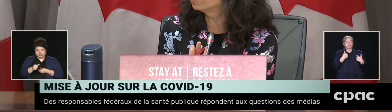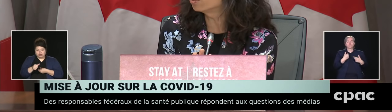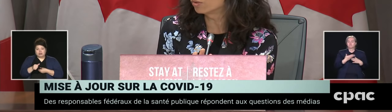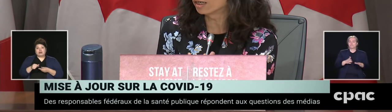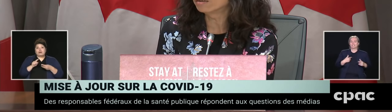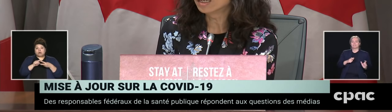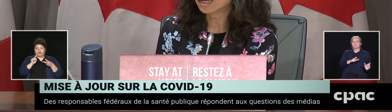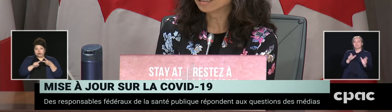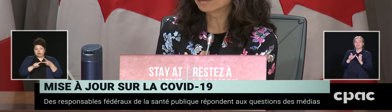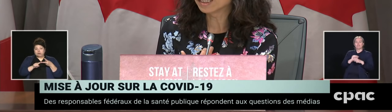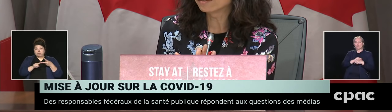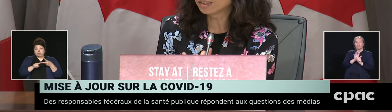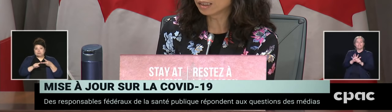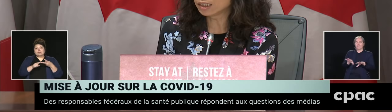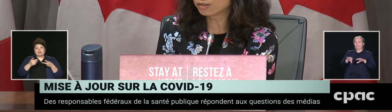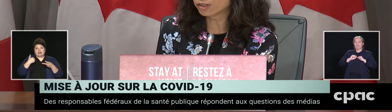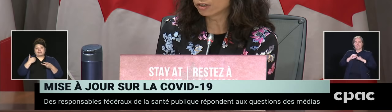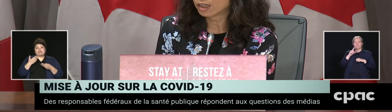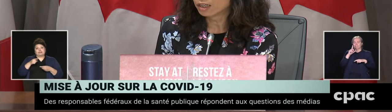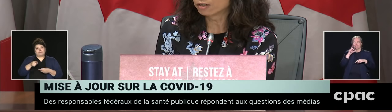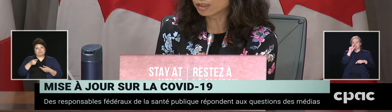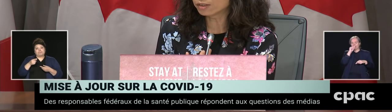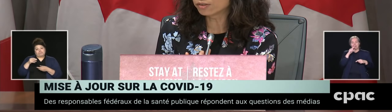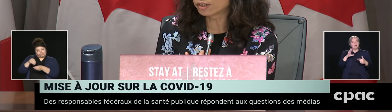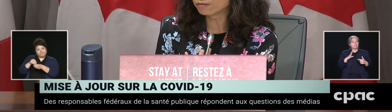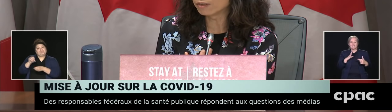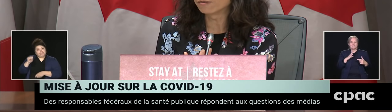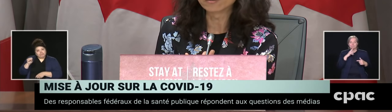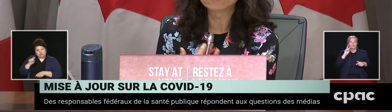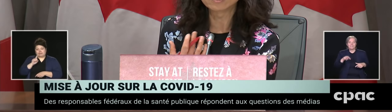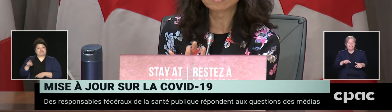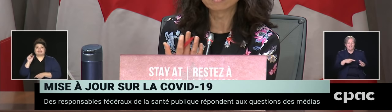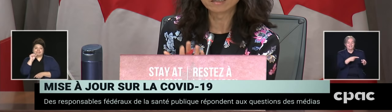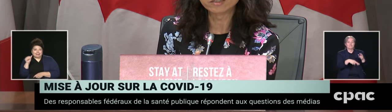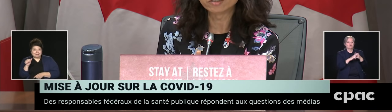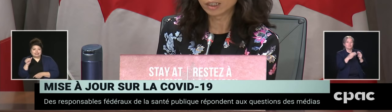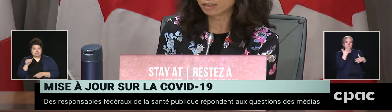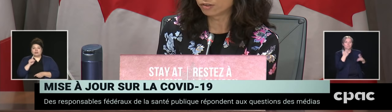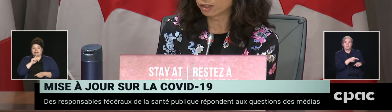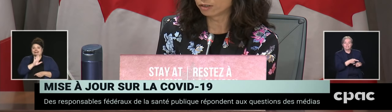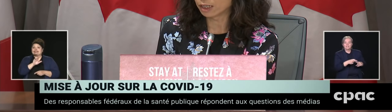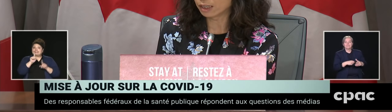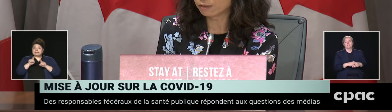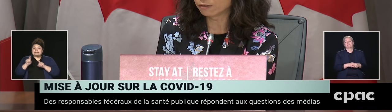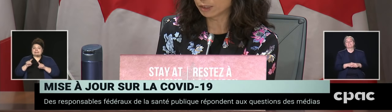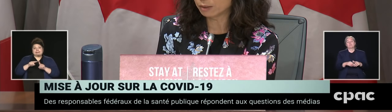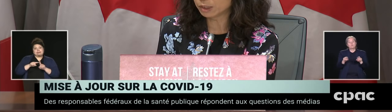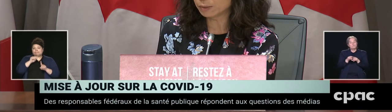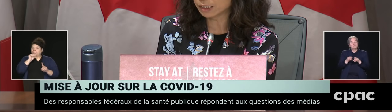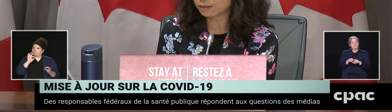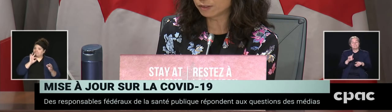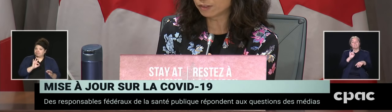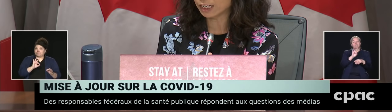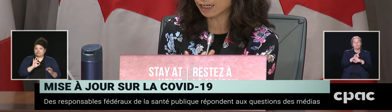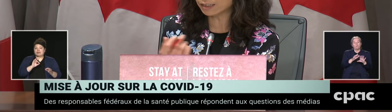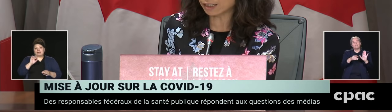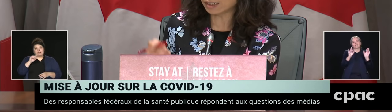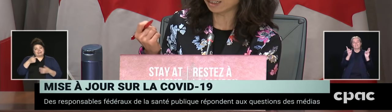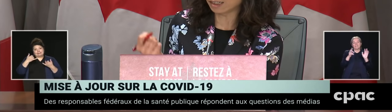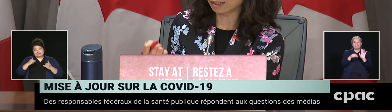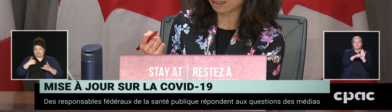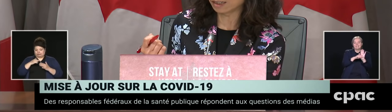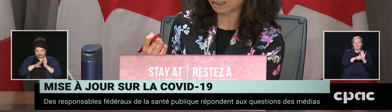false negatives as well, and specificity. So those are sort of evolving knowledge. And so I think from our perspective, if you